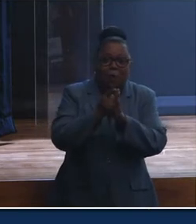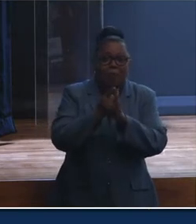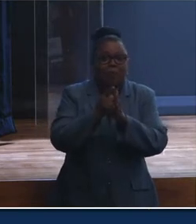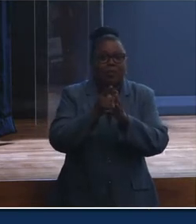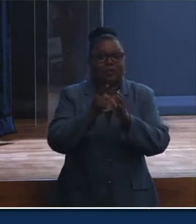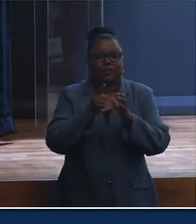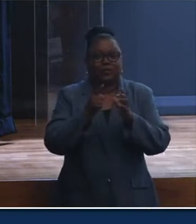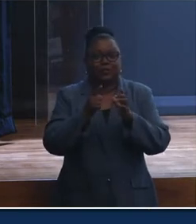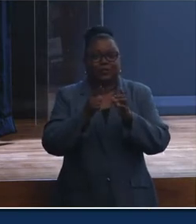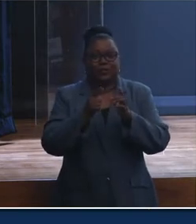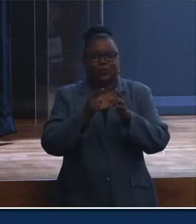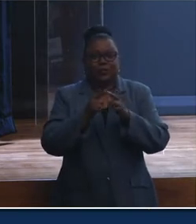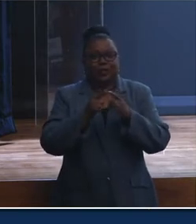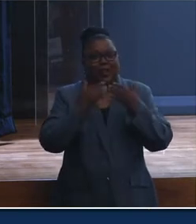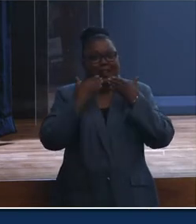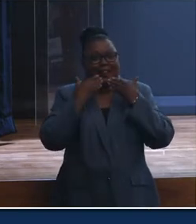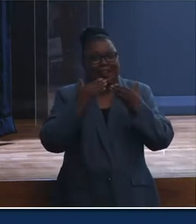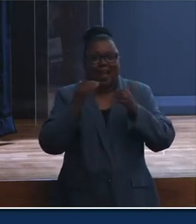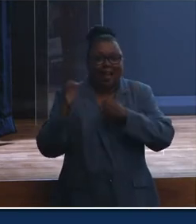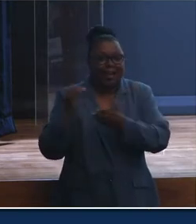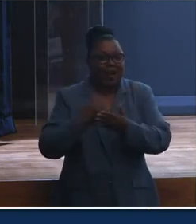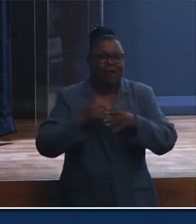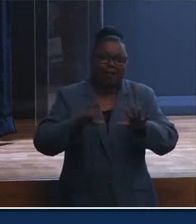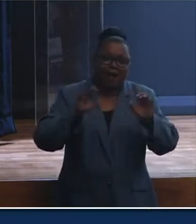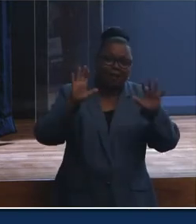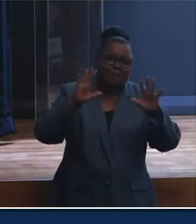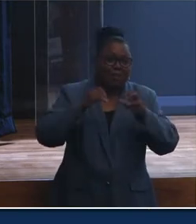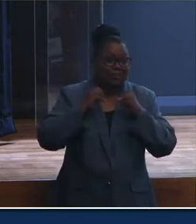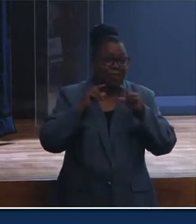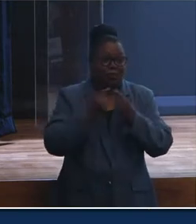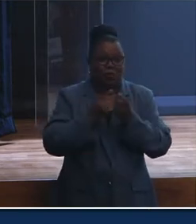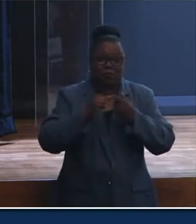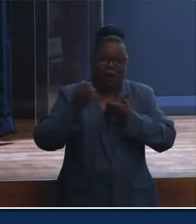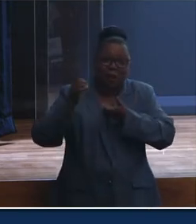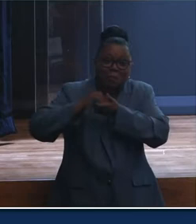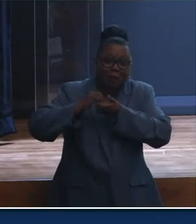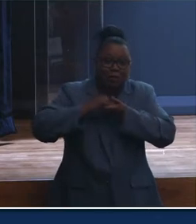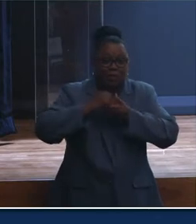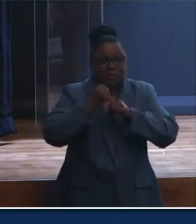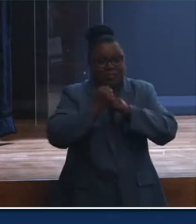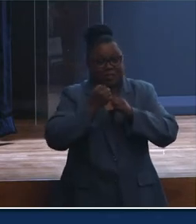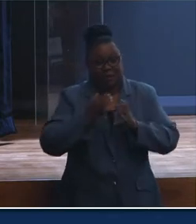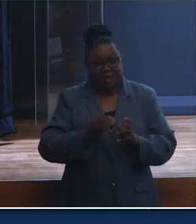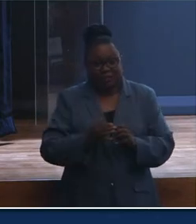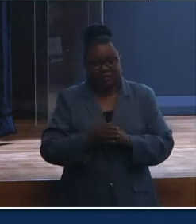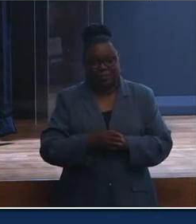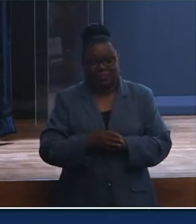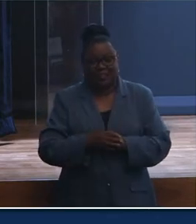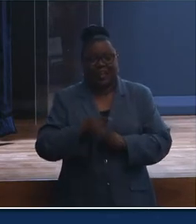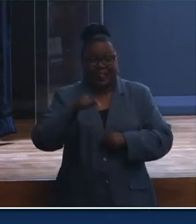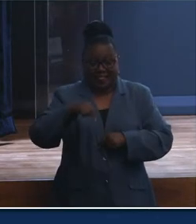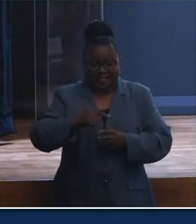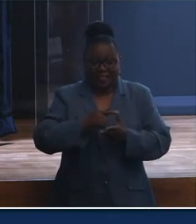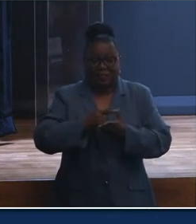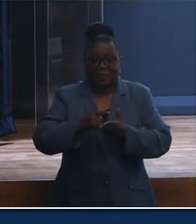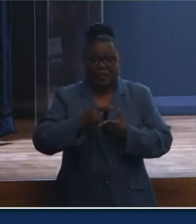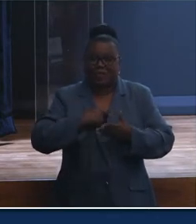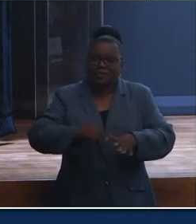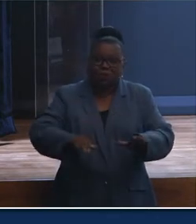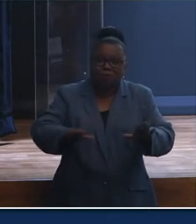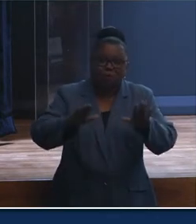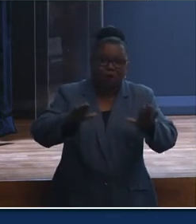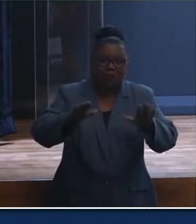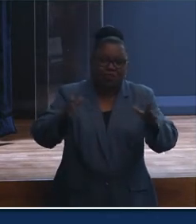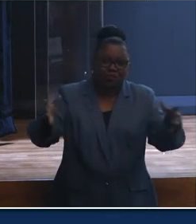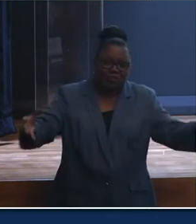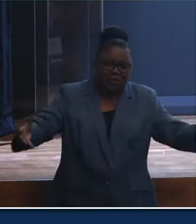to thank our amazing group of partners and sponsors. This week is a wonderful